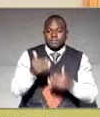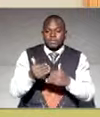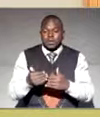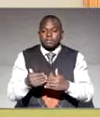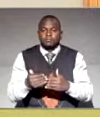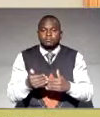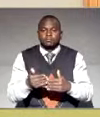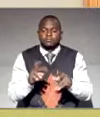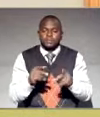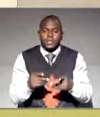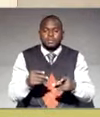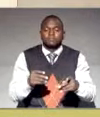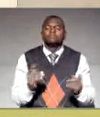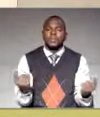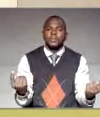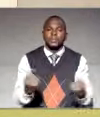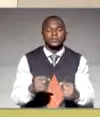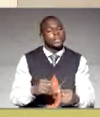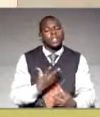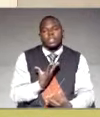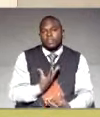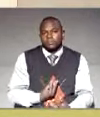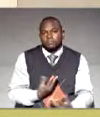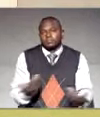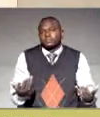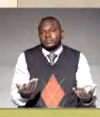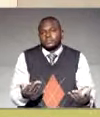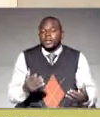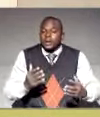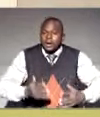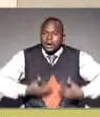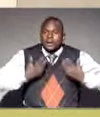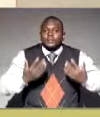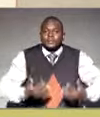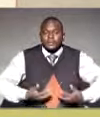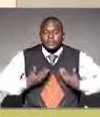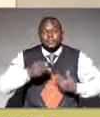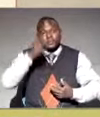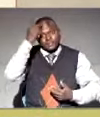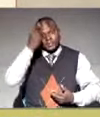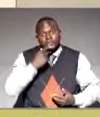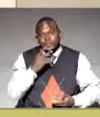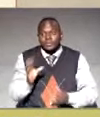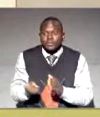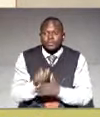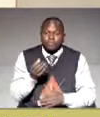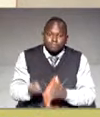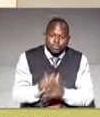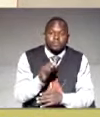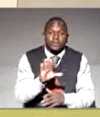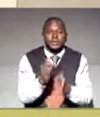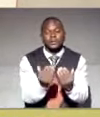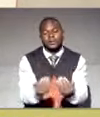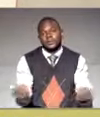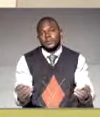or around us. It's unfortunate that the happiness the parent wanted to create for his children,